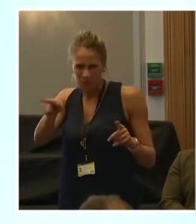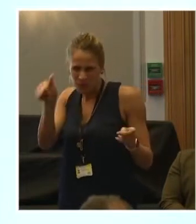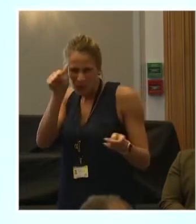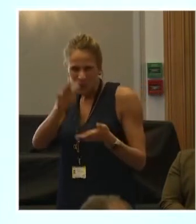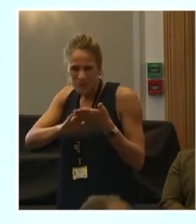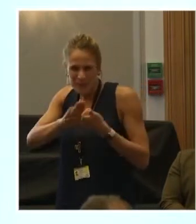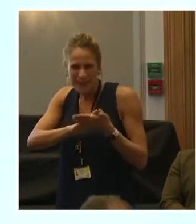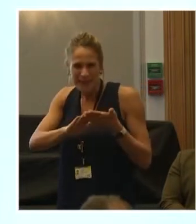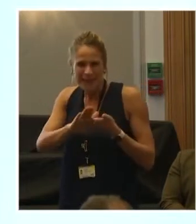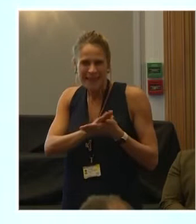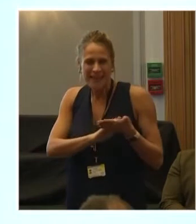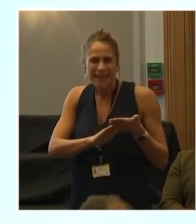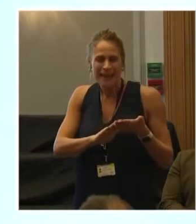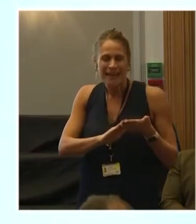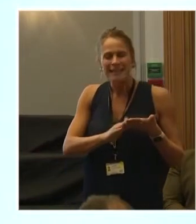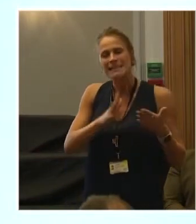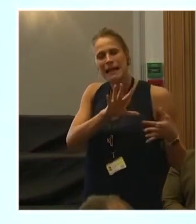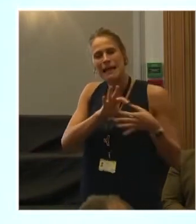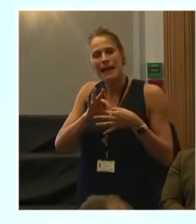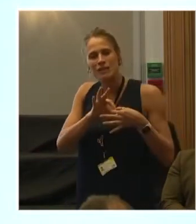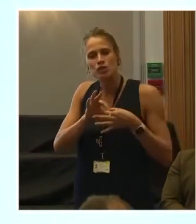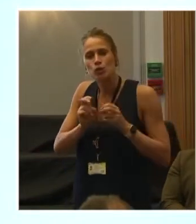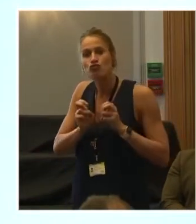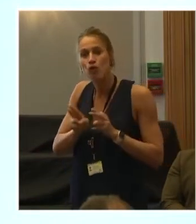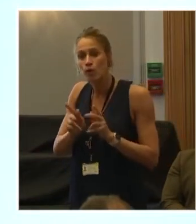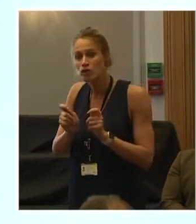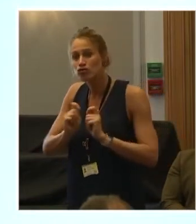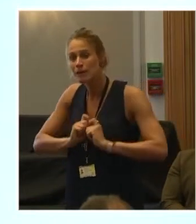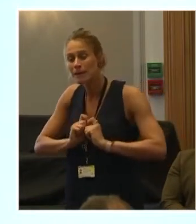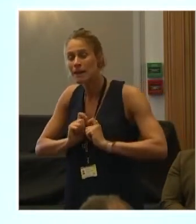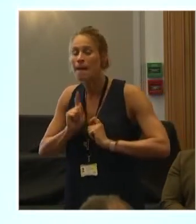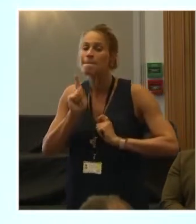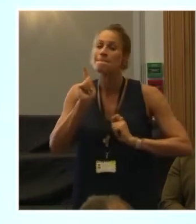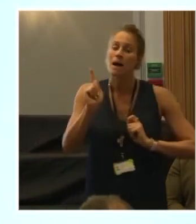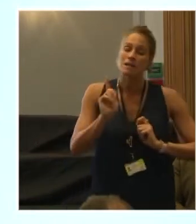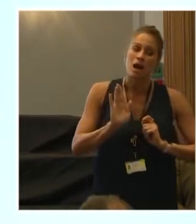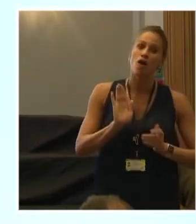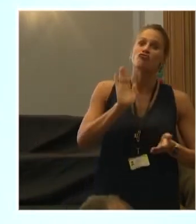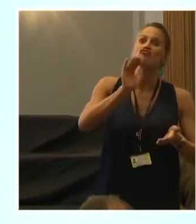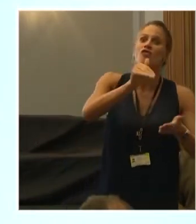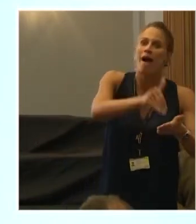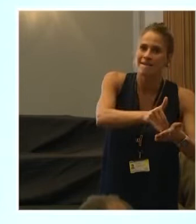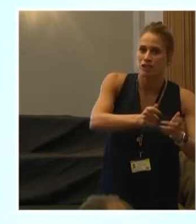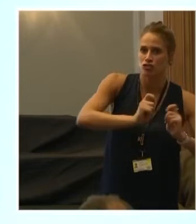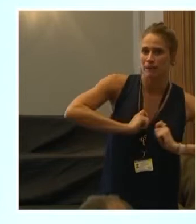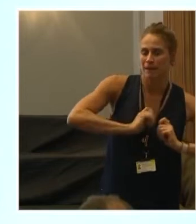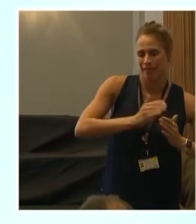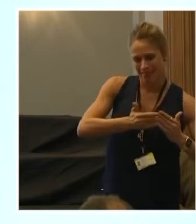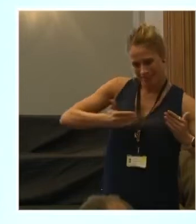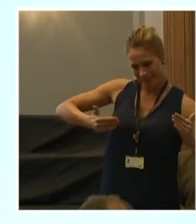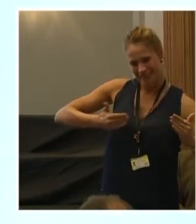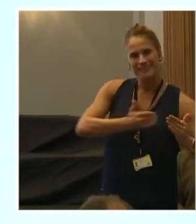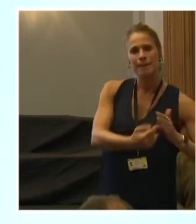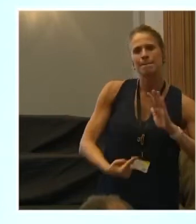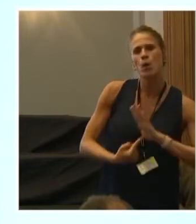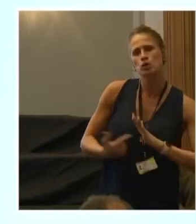this does overlap into the road for treatment, but is incredibly important on the road to treatment. For the last 7 years, Retina